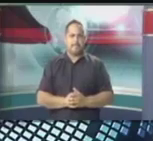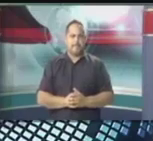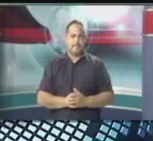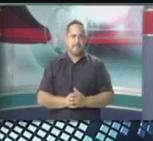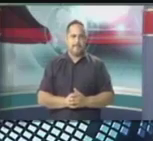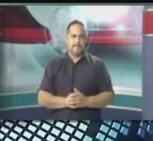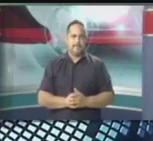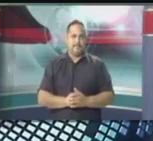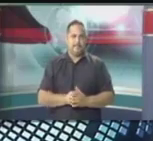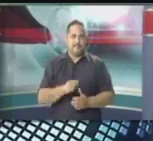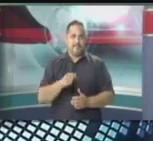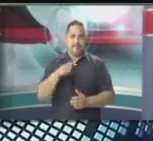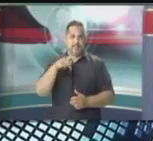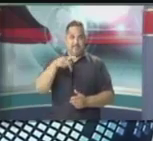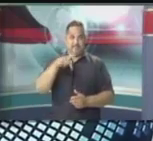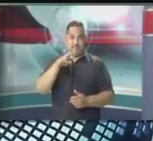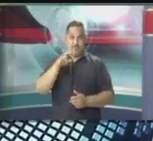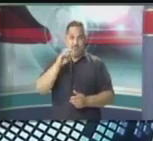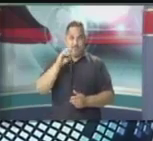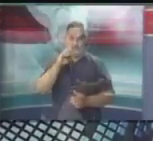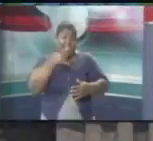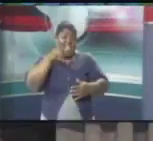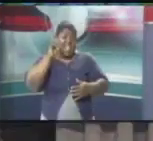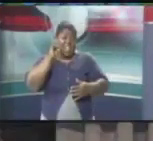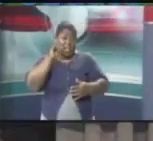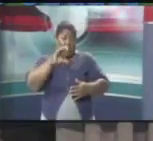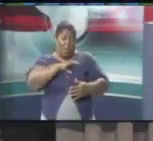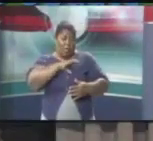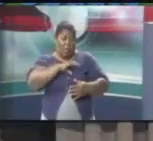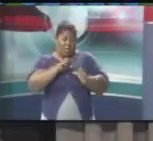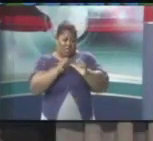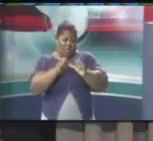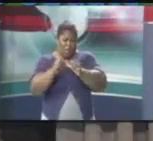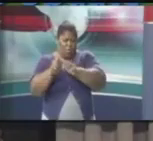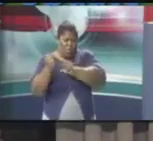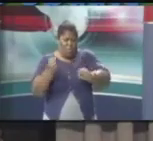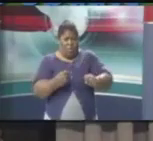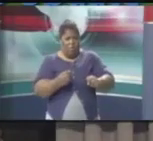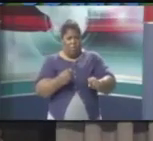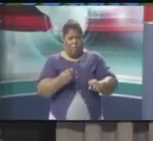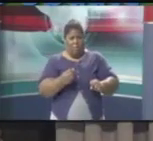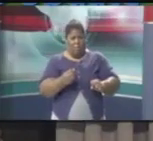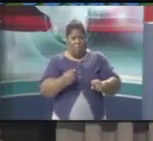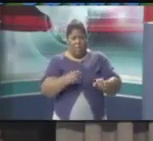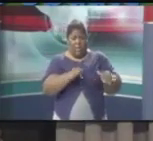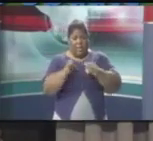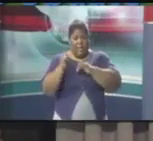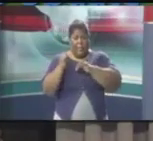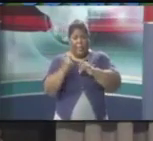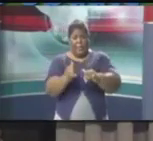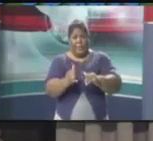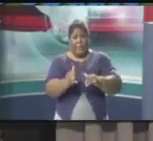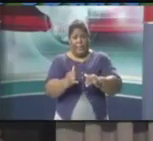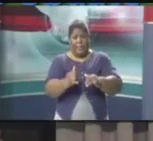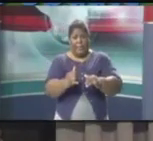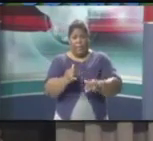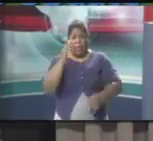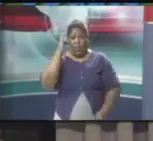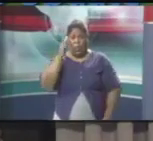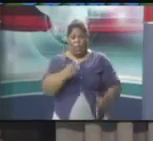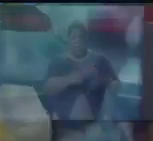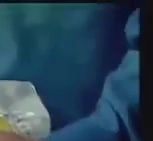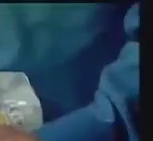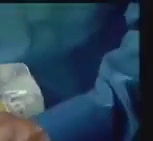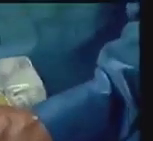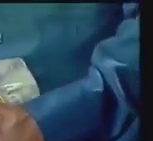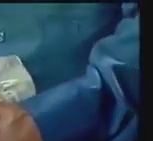towards needing a ventilator. According to the Health Minister, Terence Dialsing, there are 69 ventilators